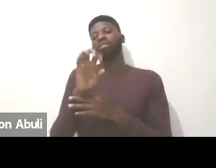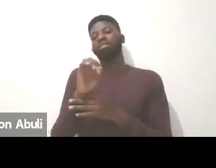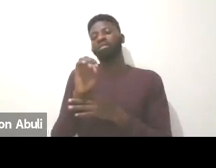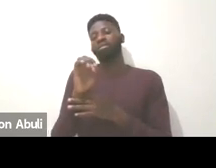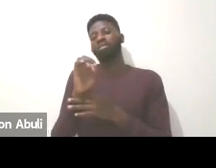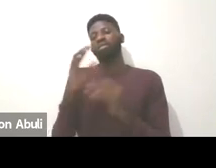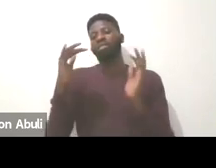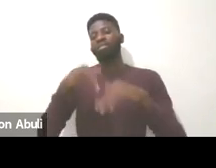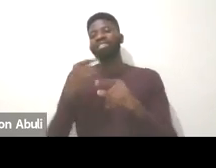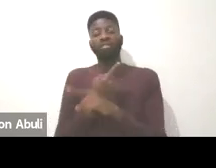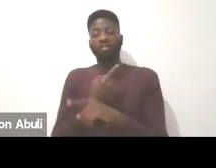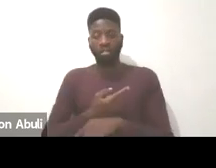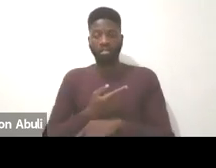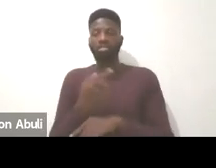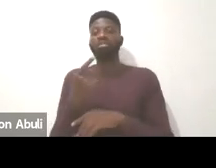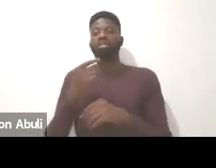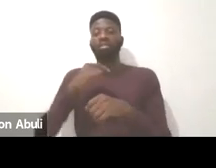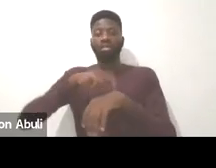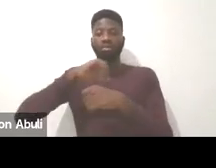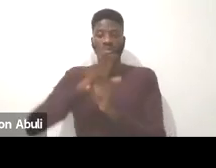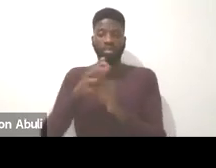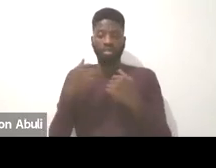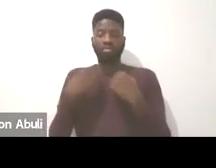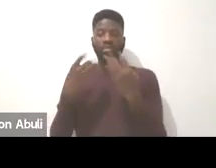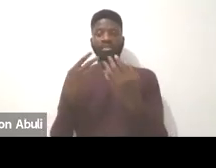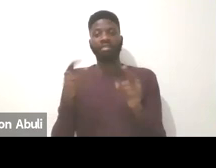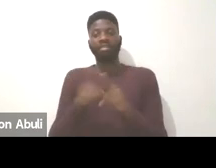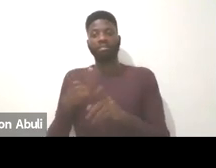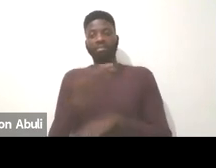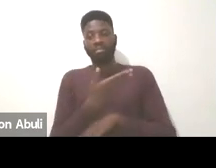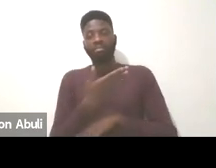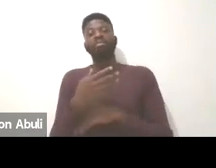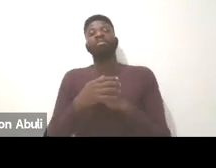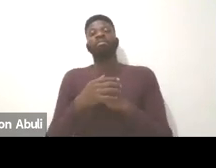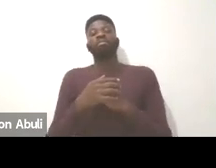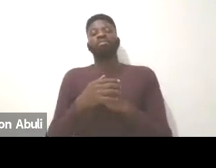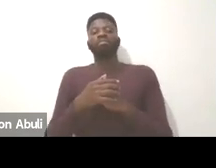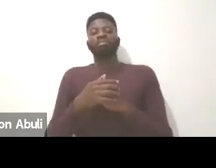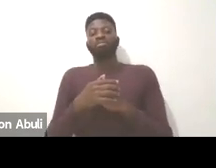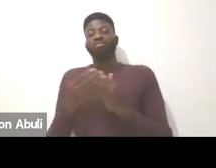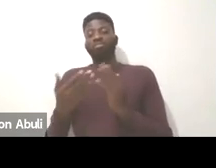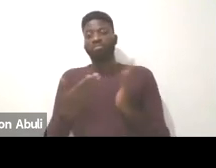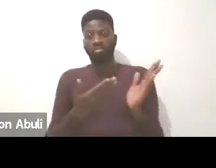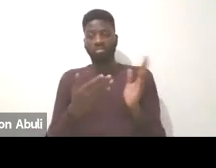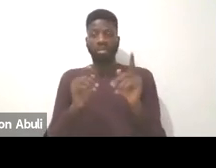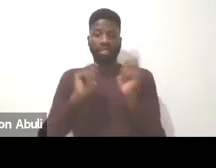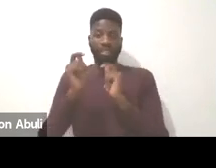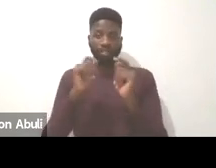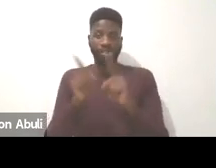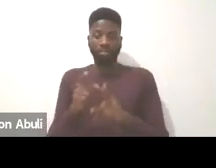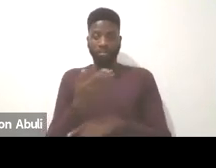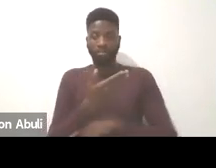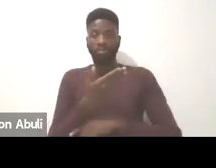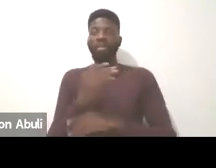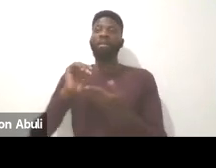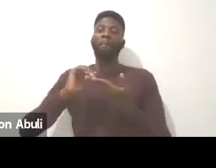corona period. I've had several of them. And this kind of interviews